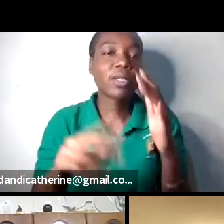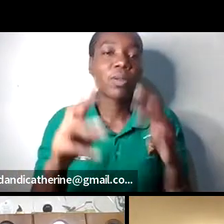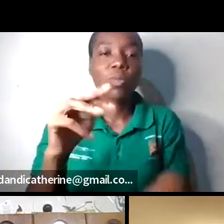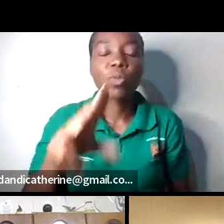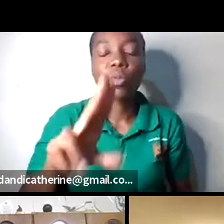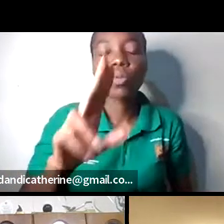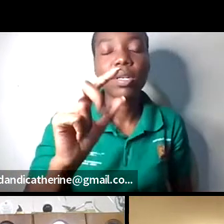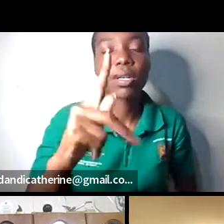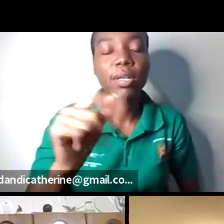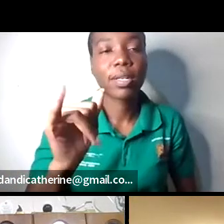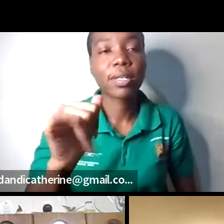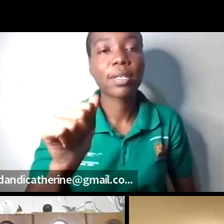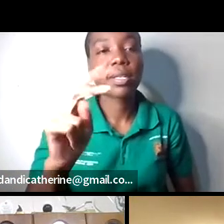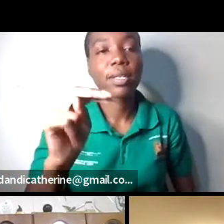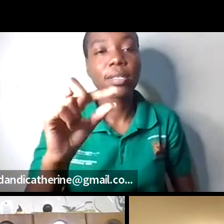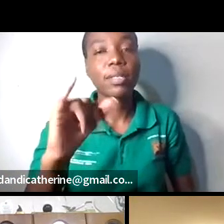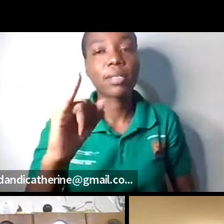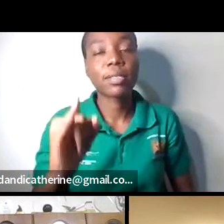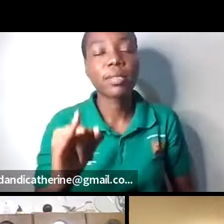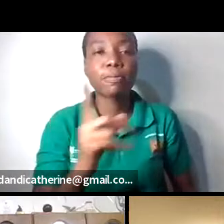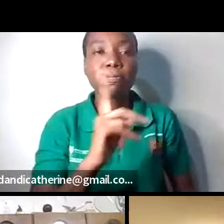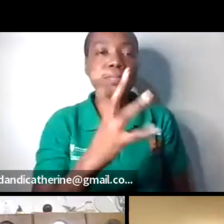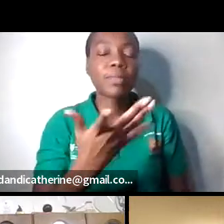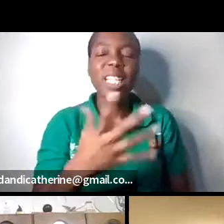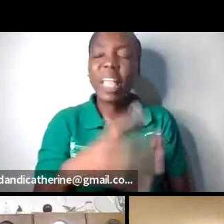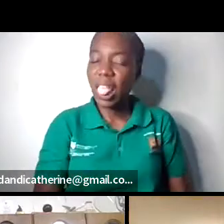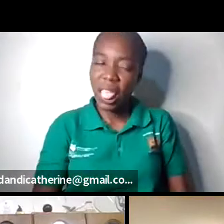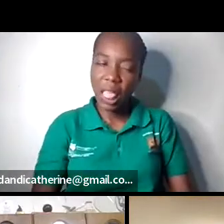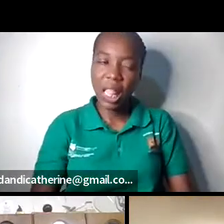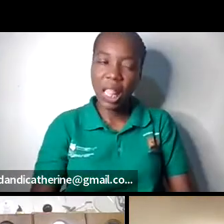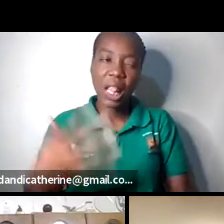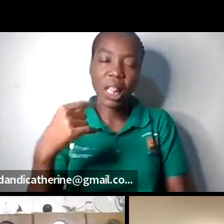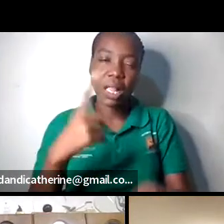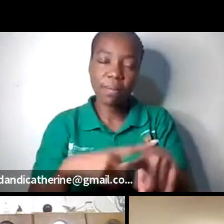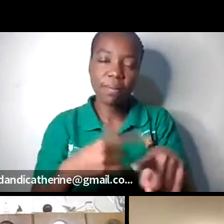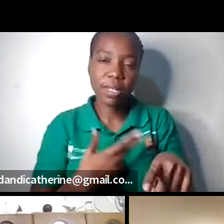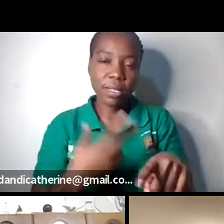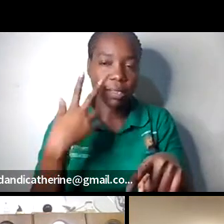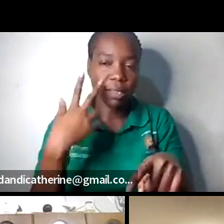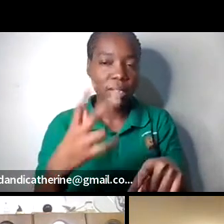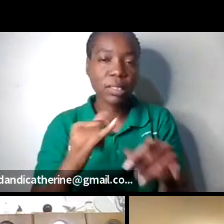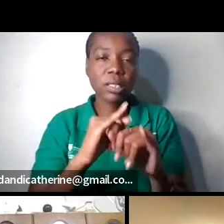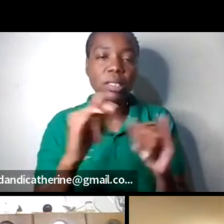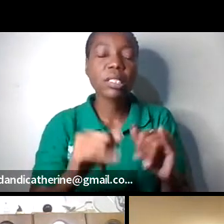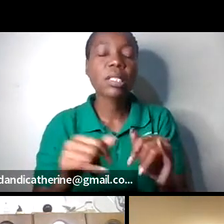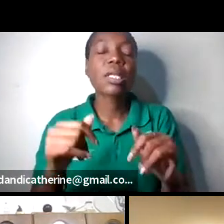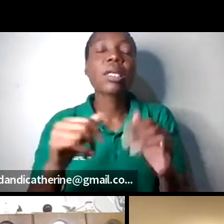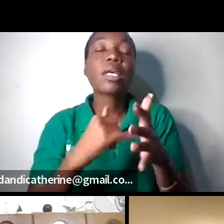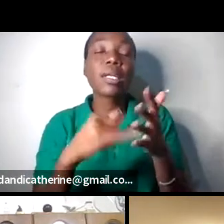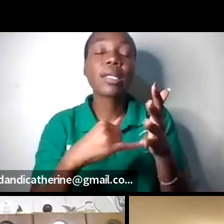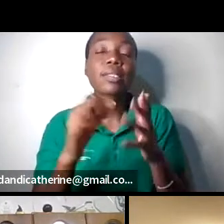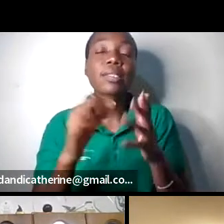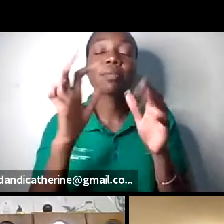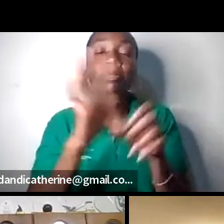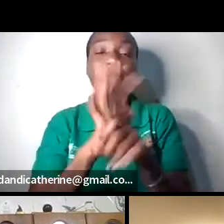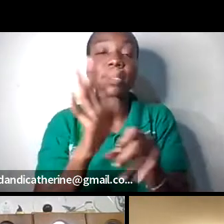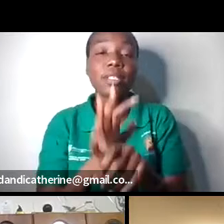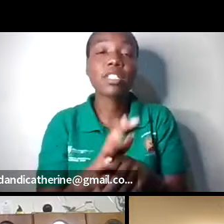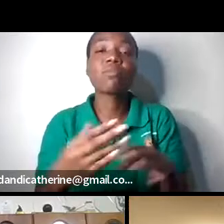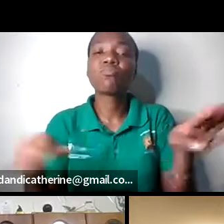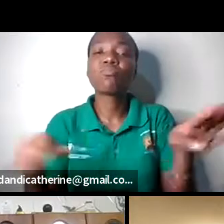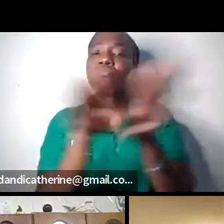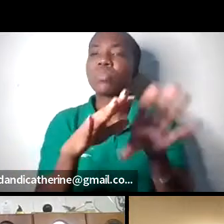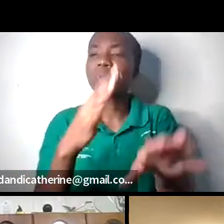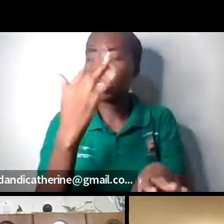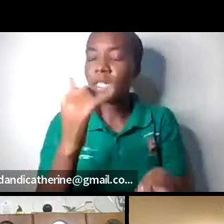for example, in the last decade, we have seen so many industries close down because of unfavorable conditions. I believe that's part of the